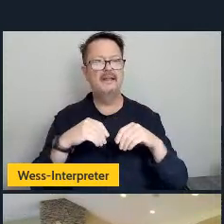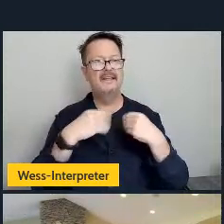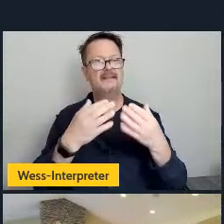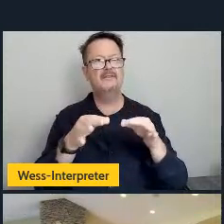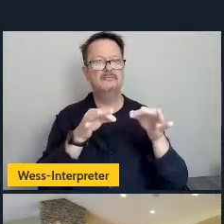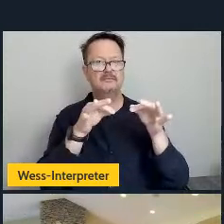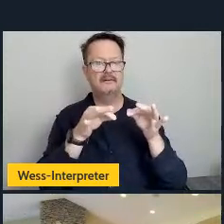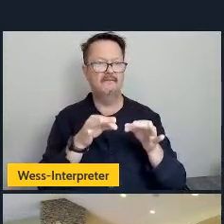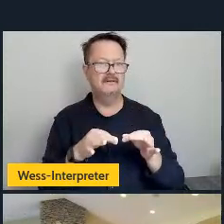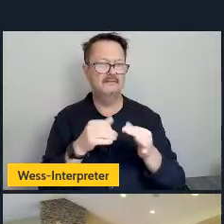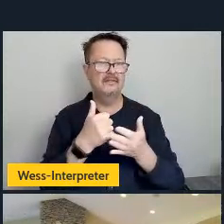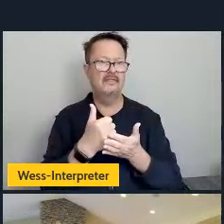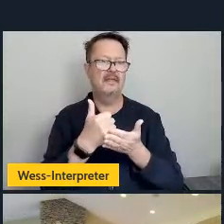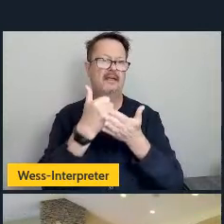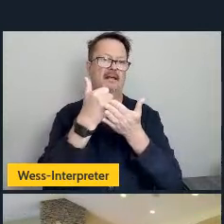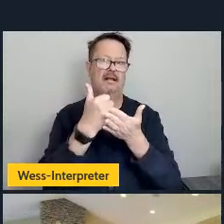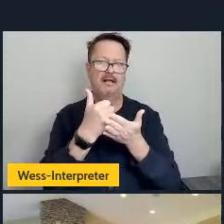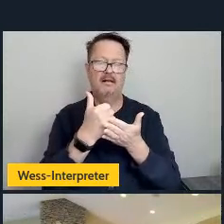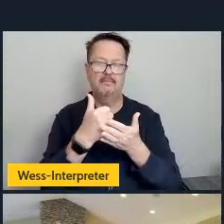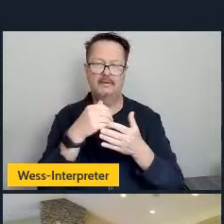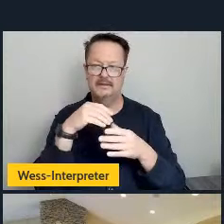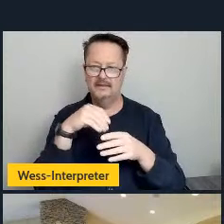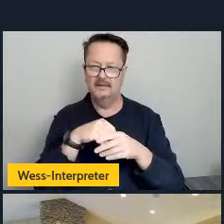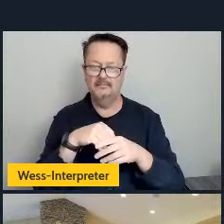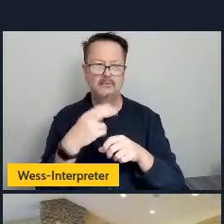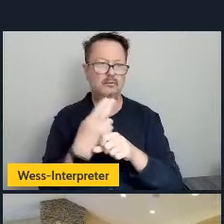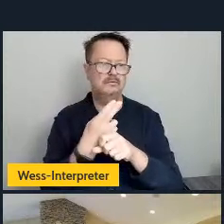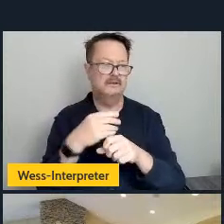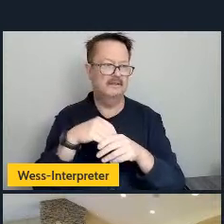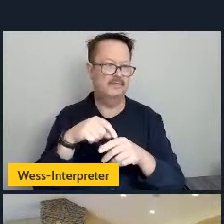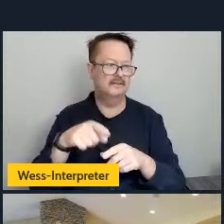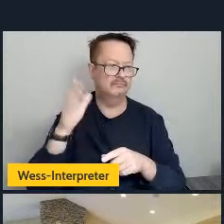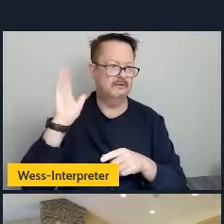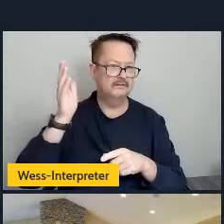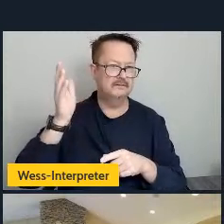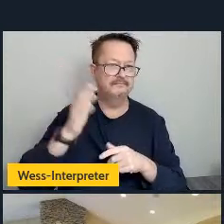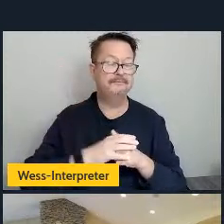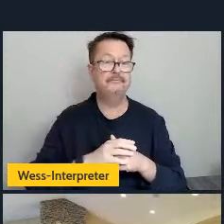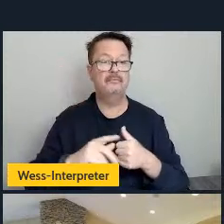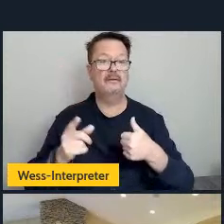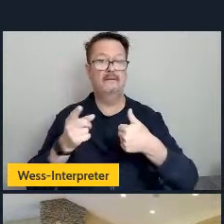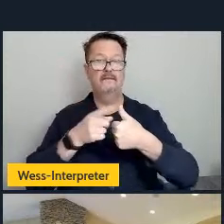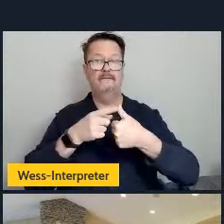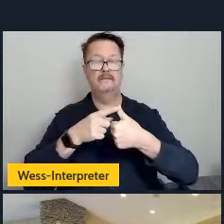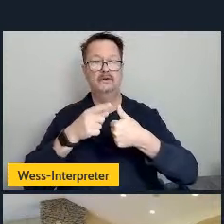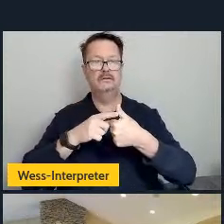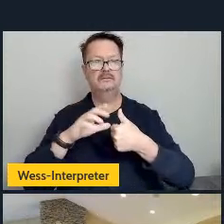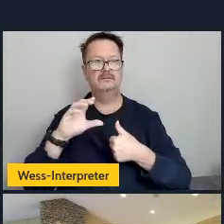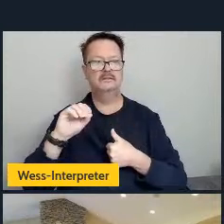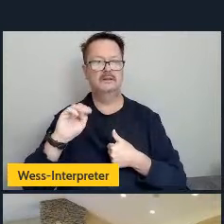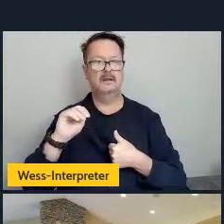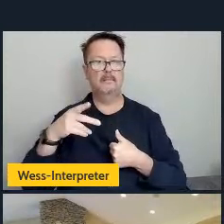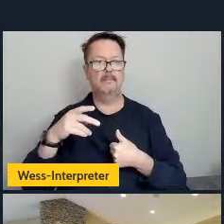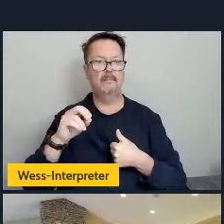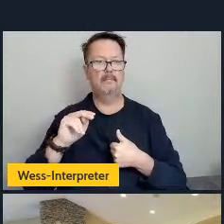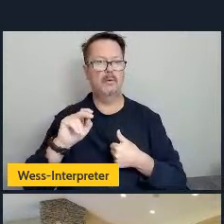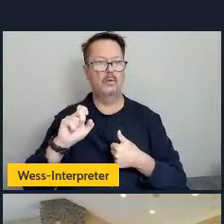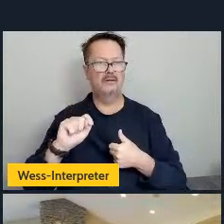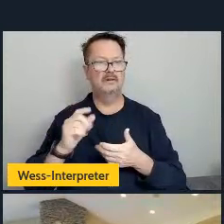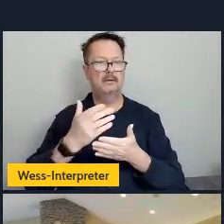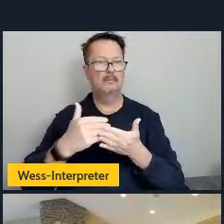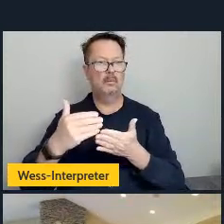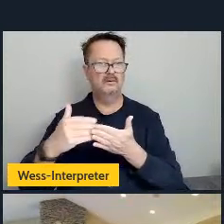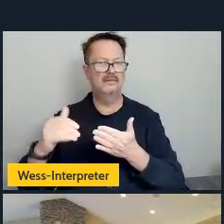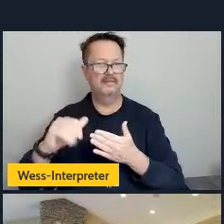that I'm using in this presentation. So the first is component. A component is